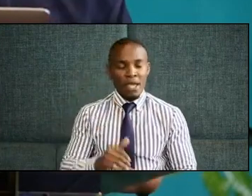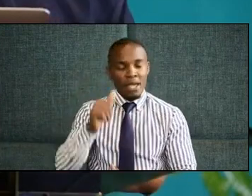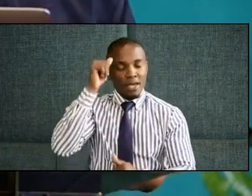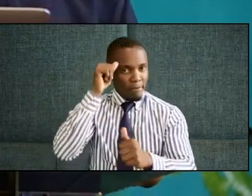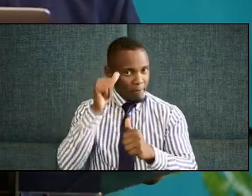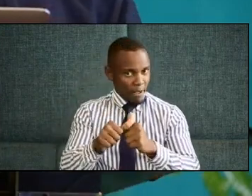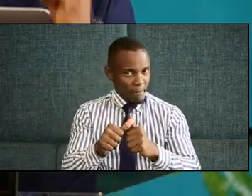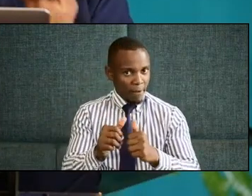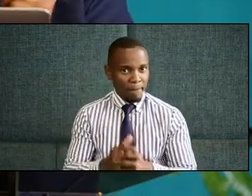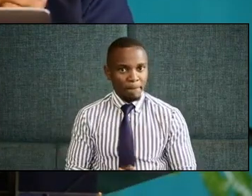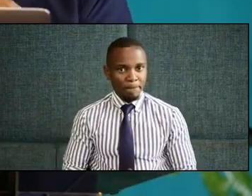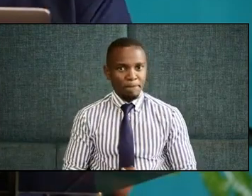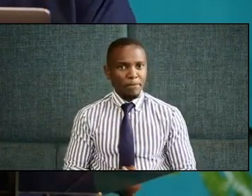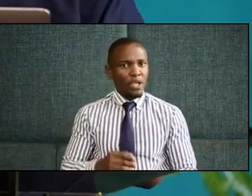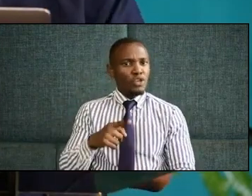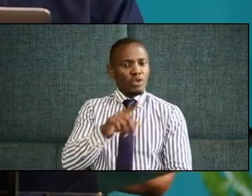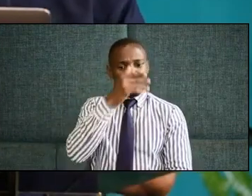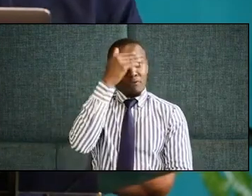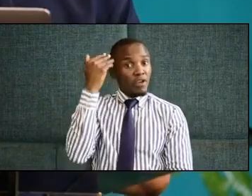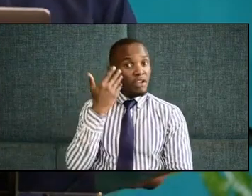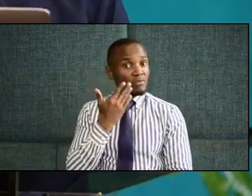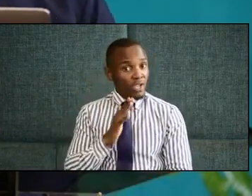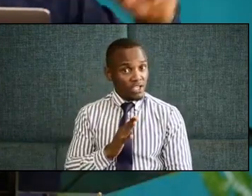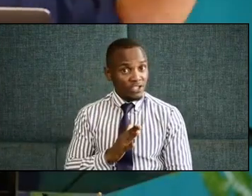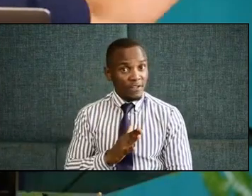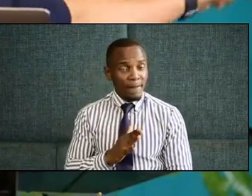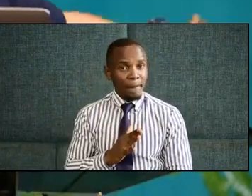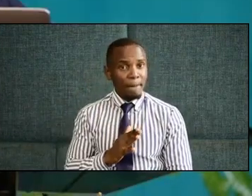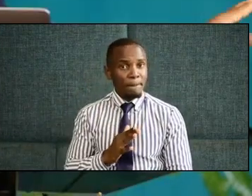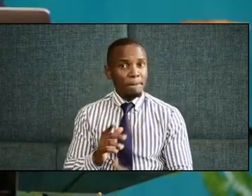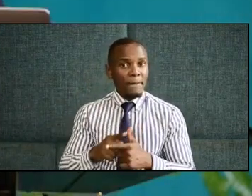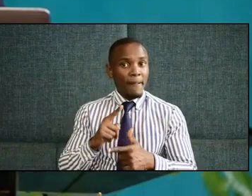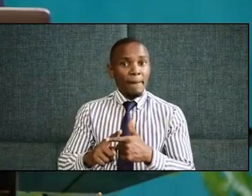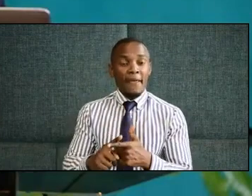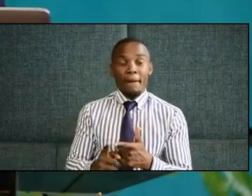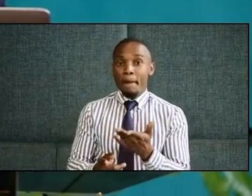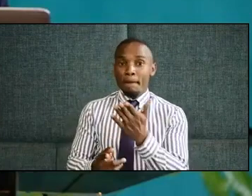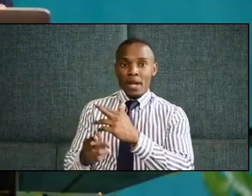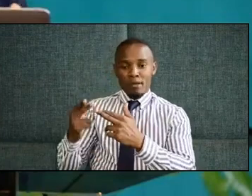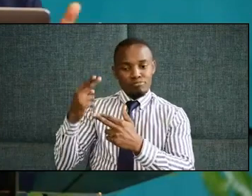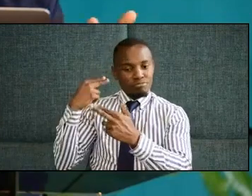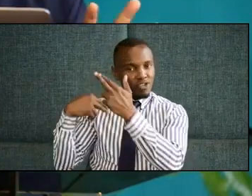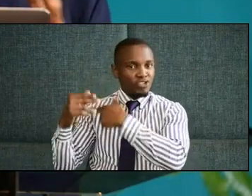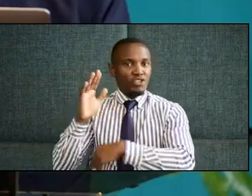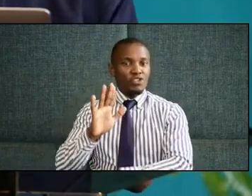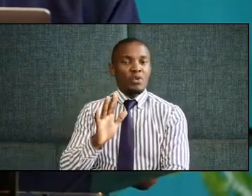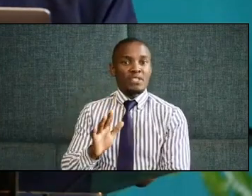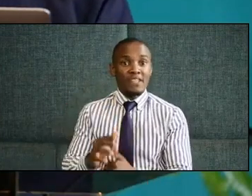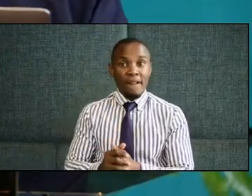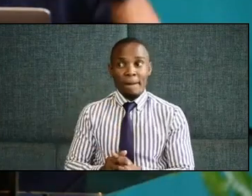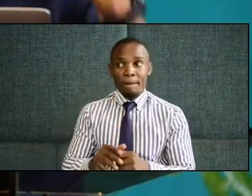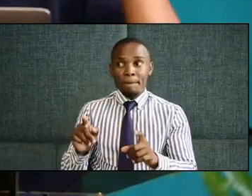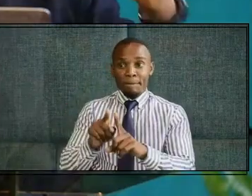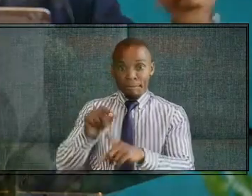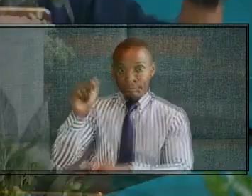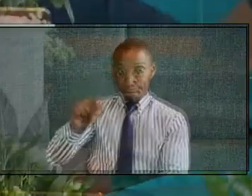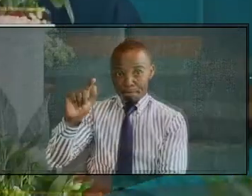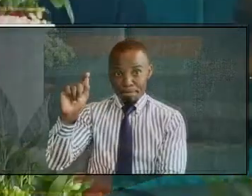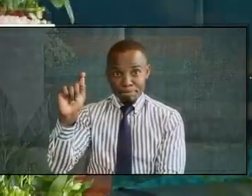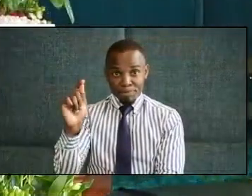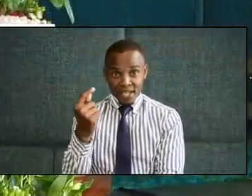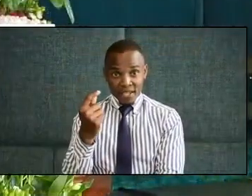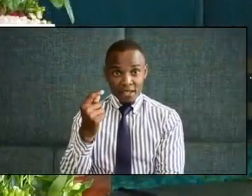Remember, have you forgotten? Go back to your Bethel. In fact, Kenya should